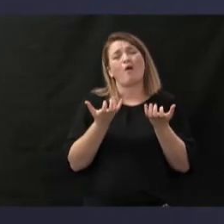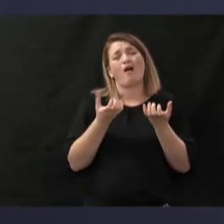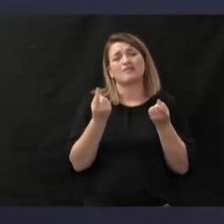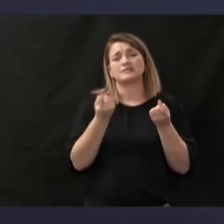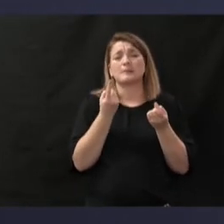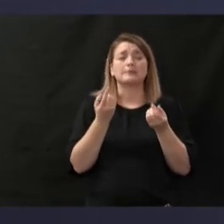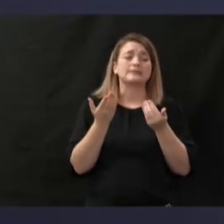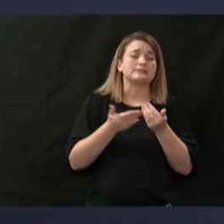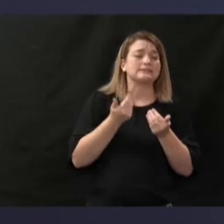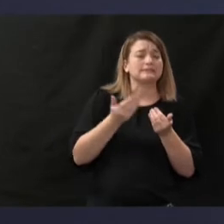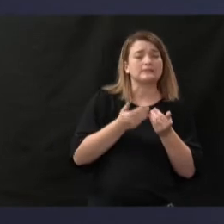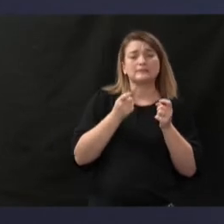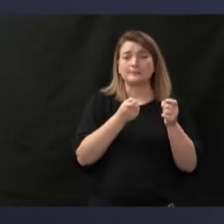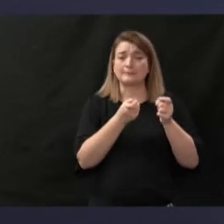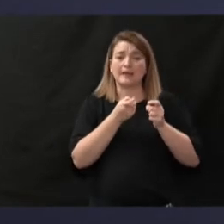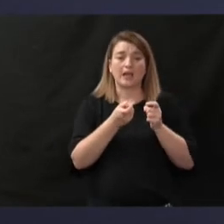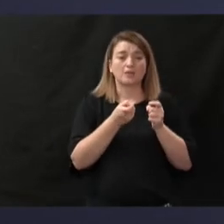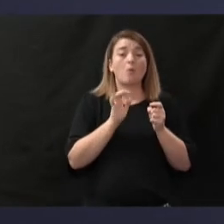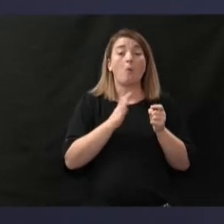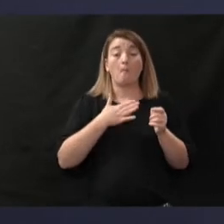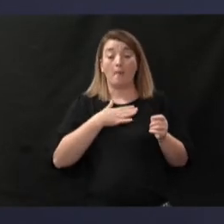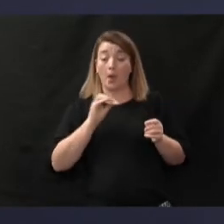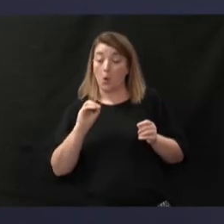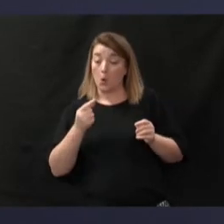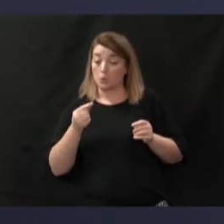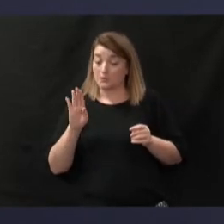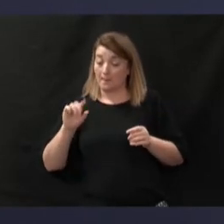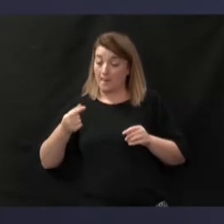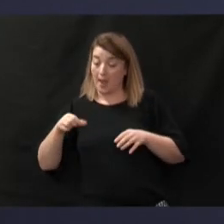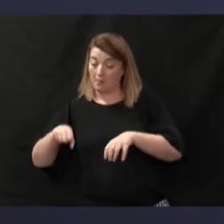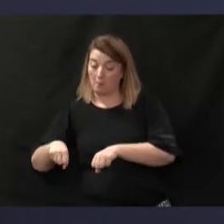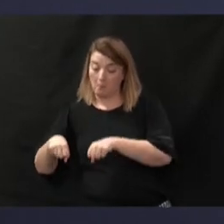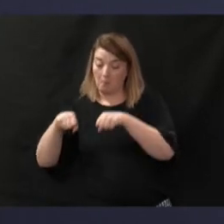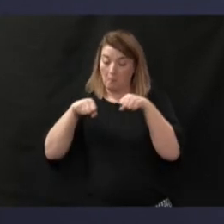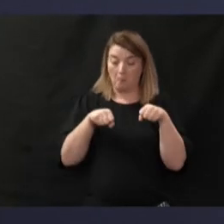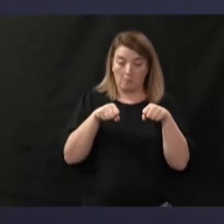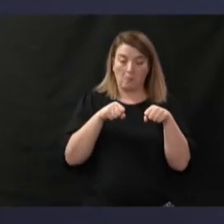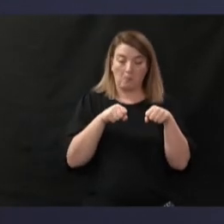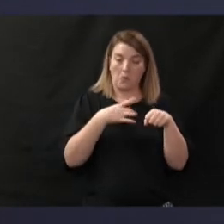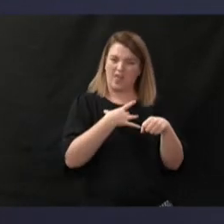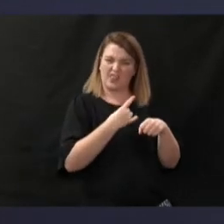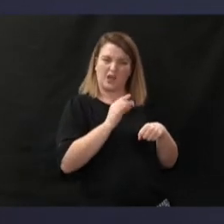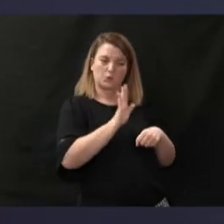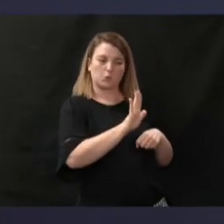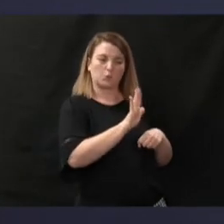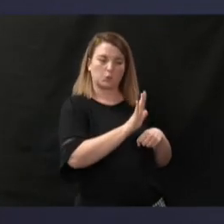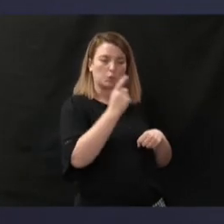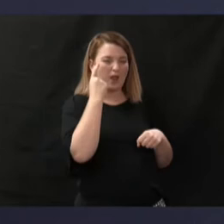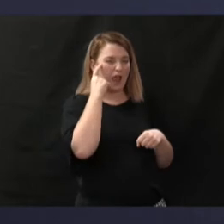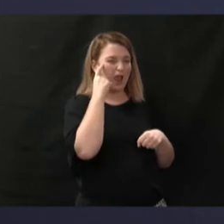Get your OG stuff out. So I thought her idea was really nice. I've also used sand.